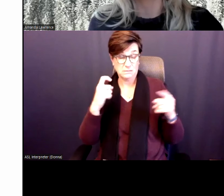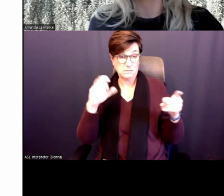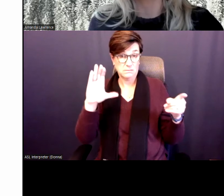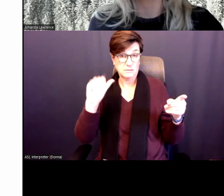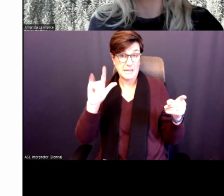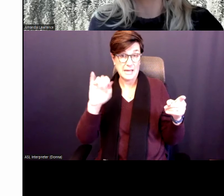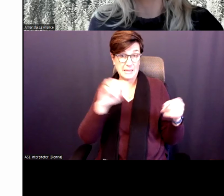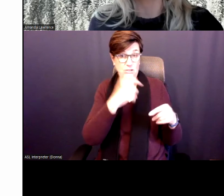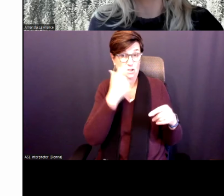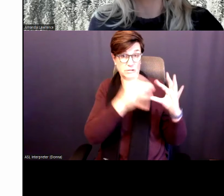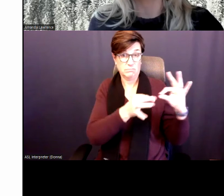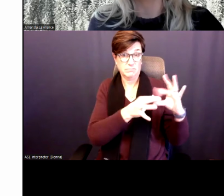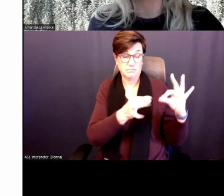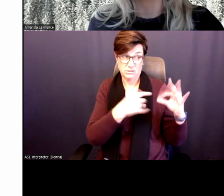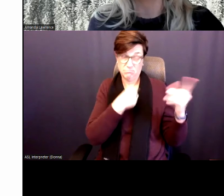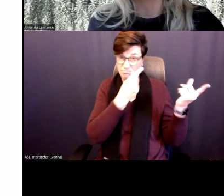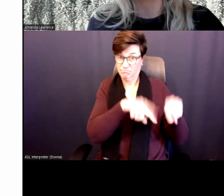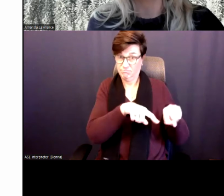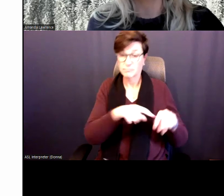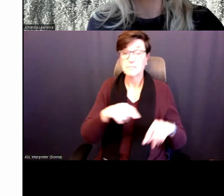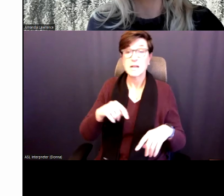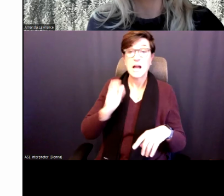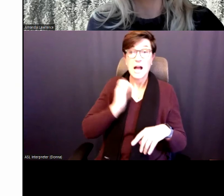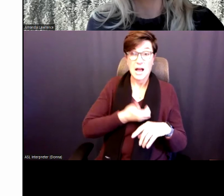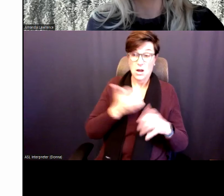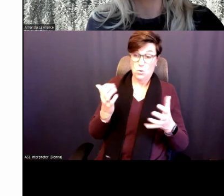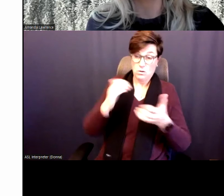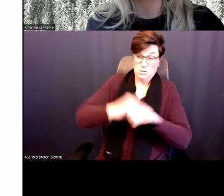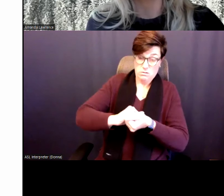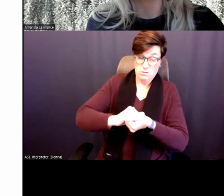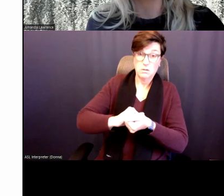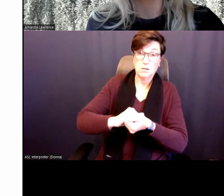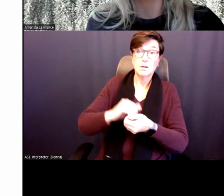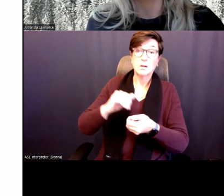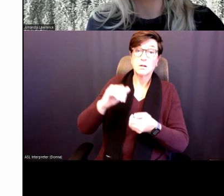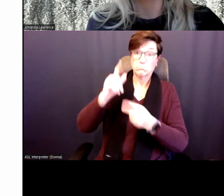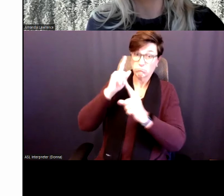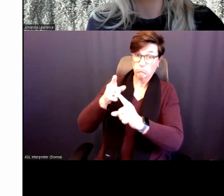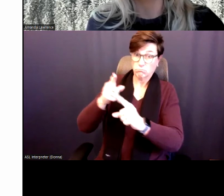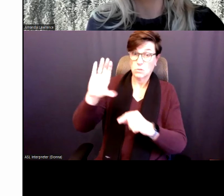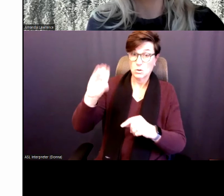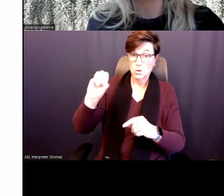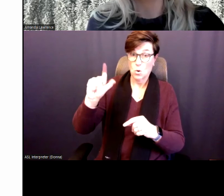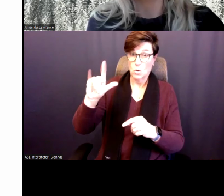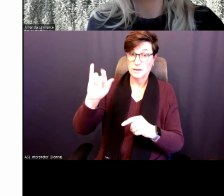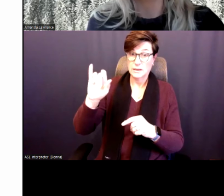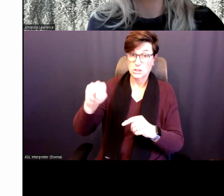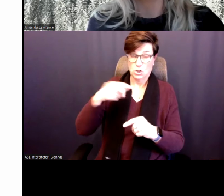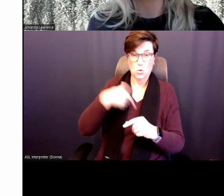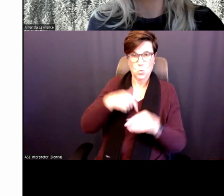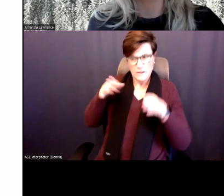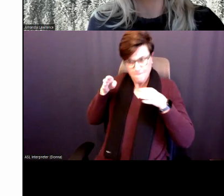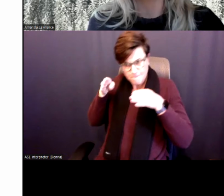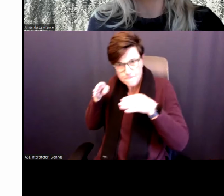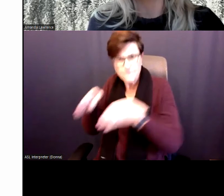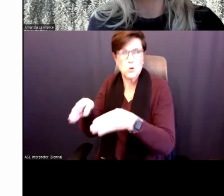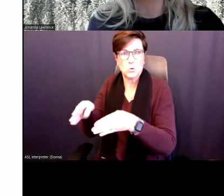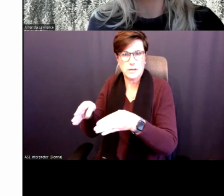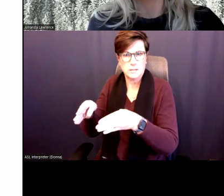our efforts with the coalition are very much focused on that population group. I'll give you just a